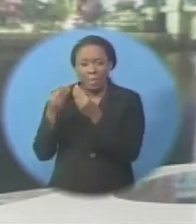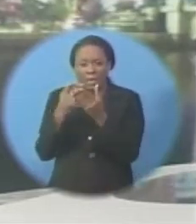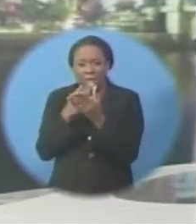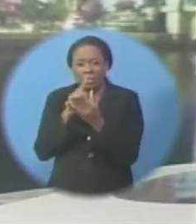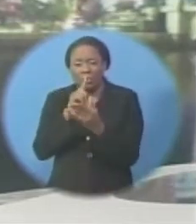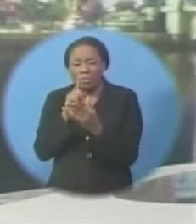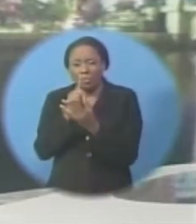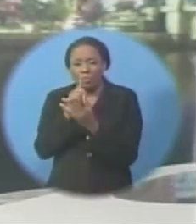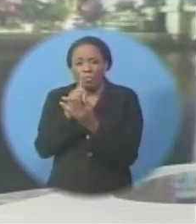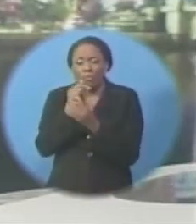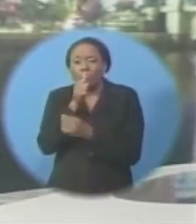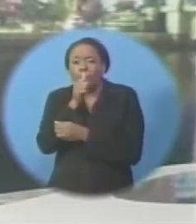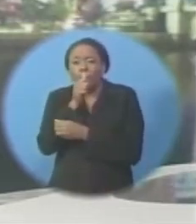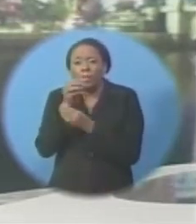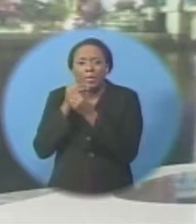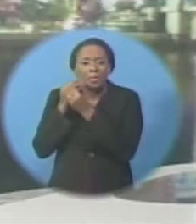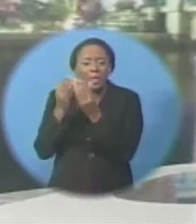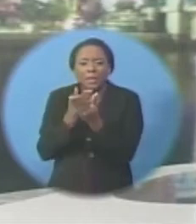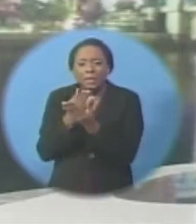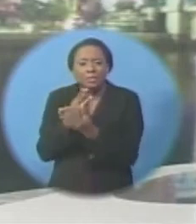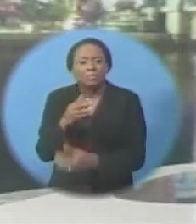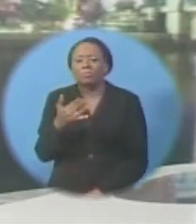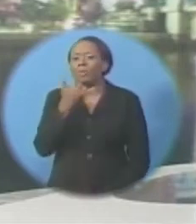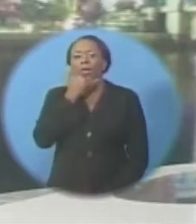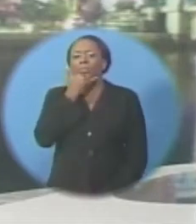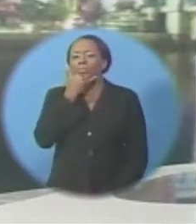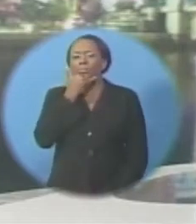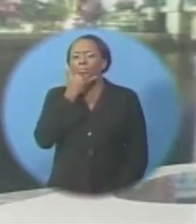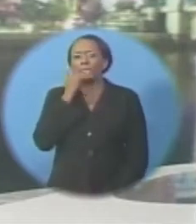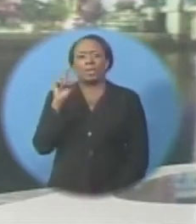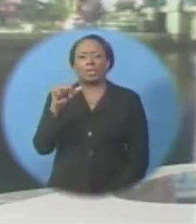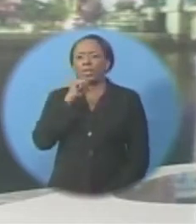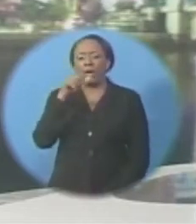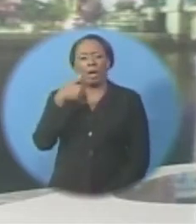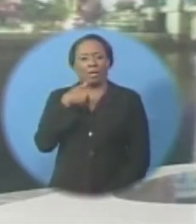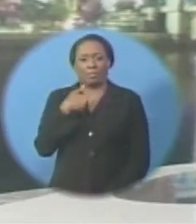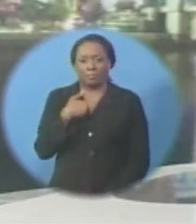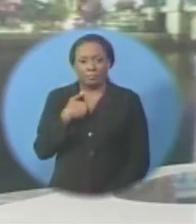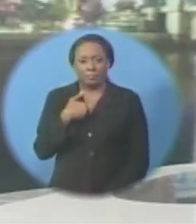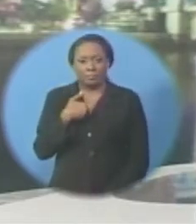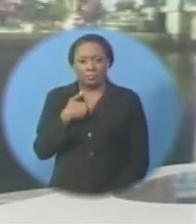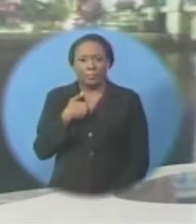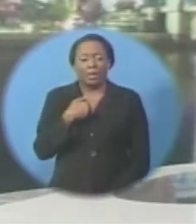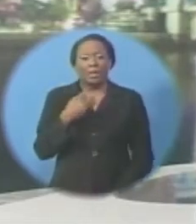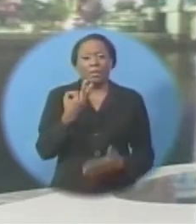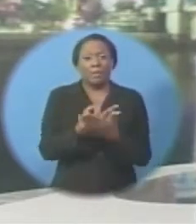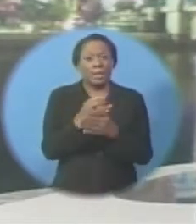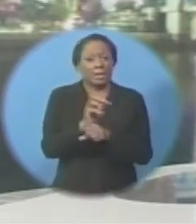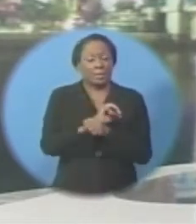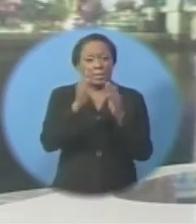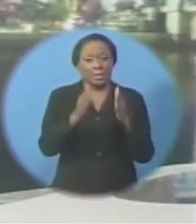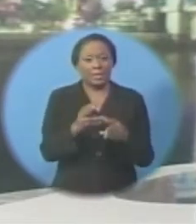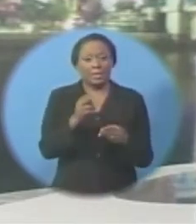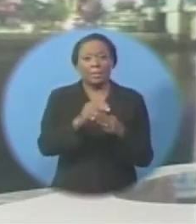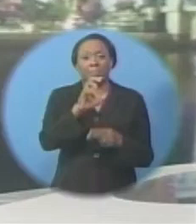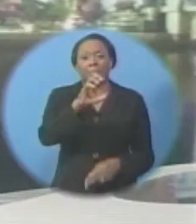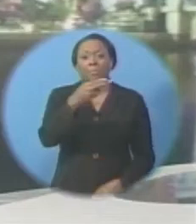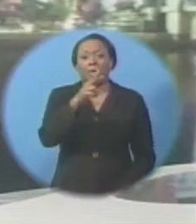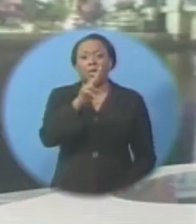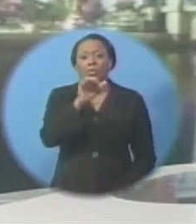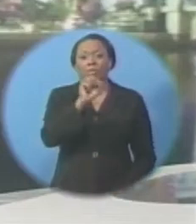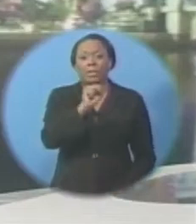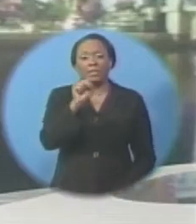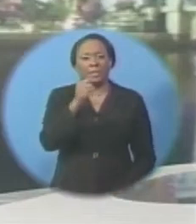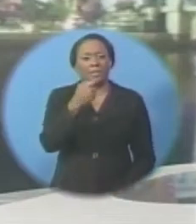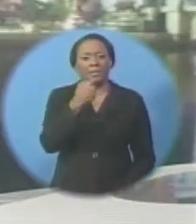a person's medical condition is wrong. Now, Finance Minister Chris Sinclair says he has spoken to the Revenue Commissioner, who is not aware